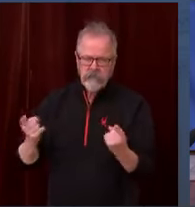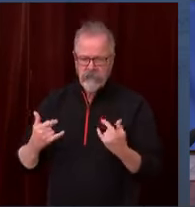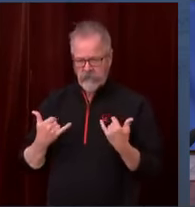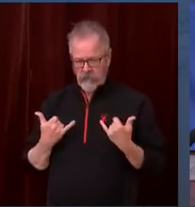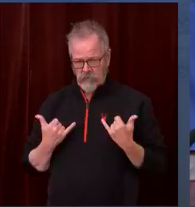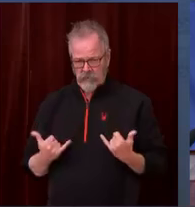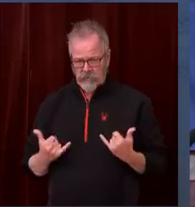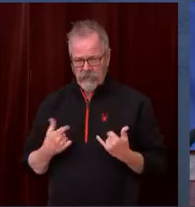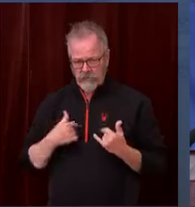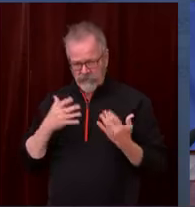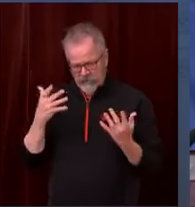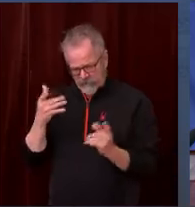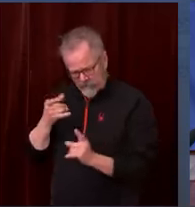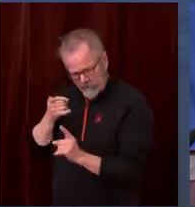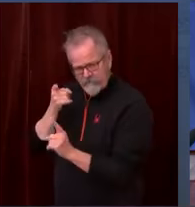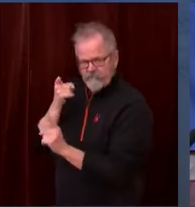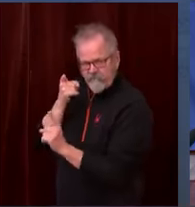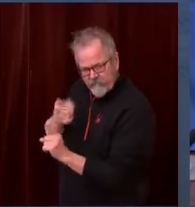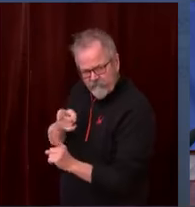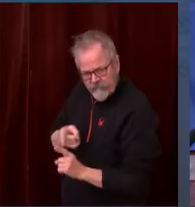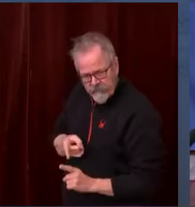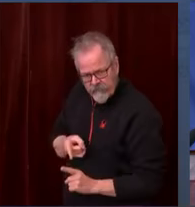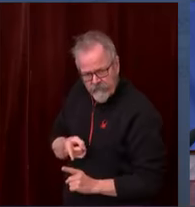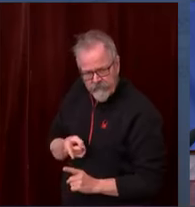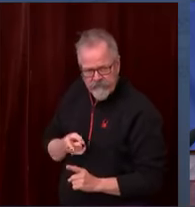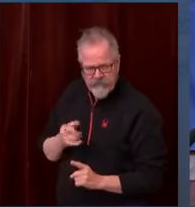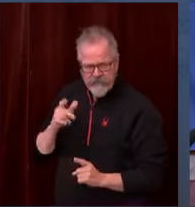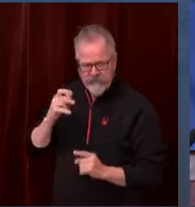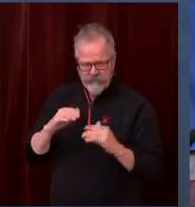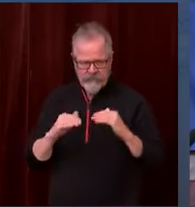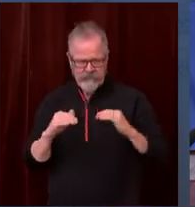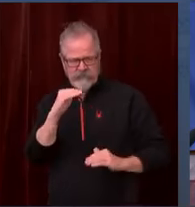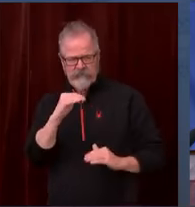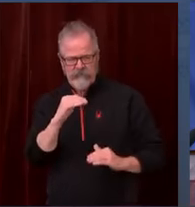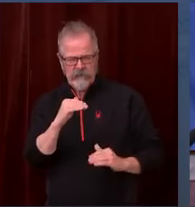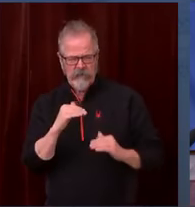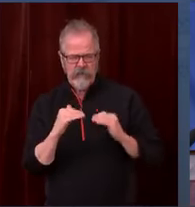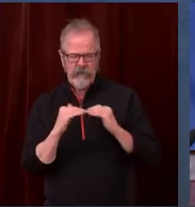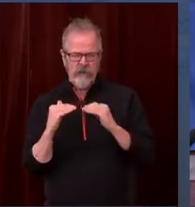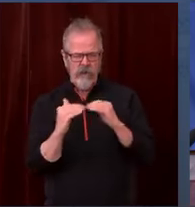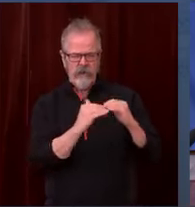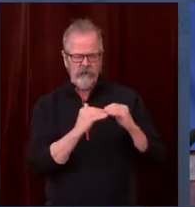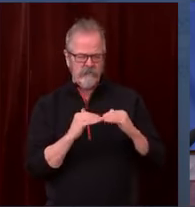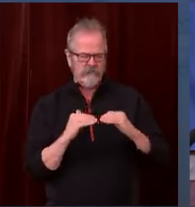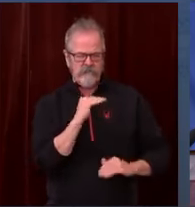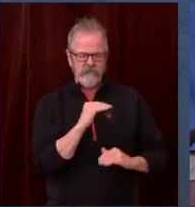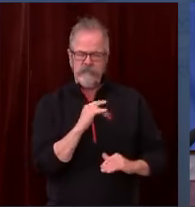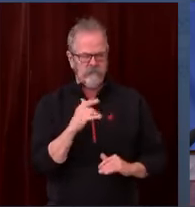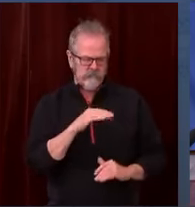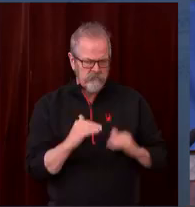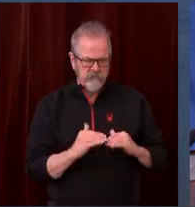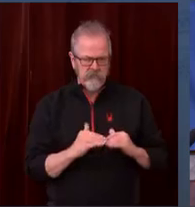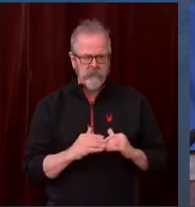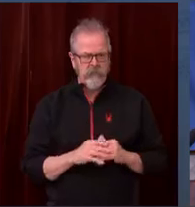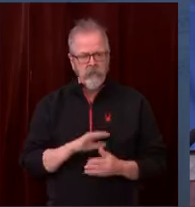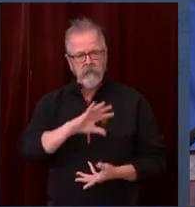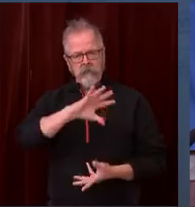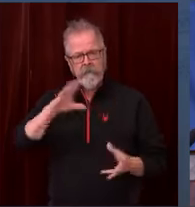budget that includes $365 million of equity-related policies and budget